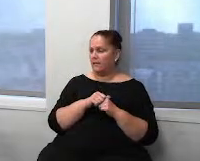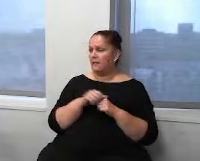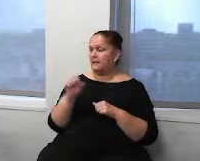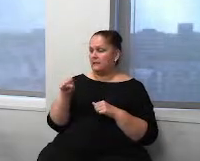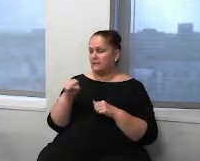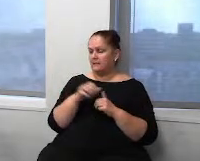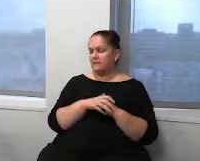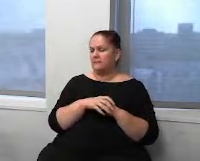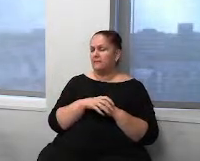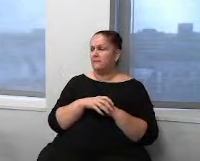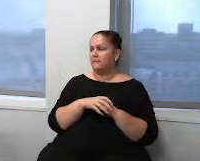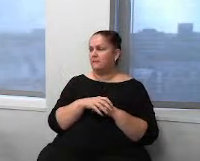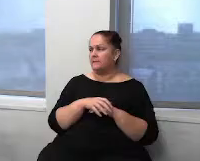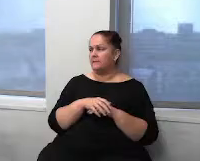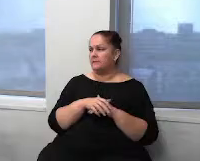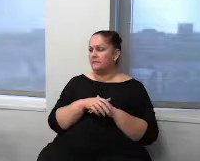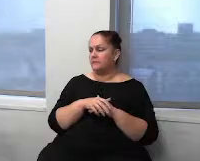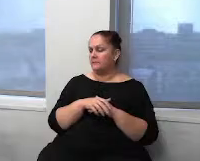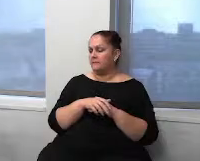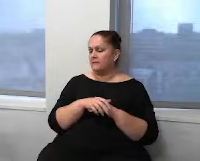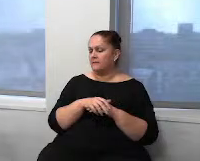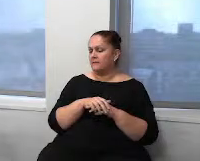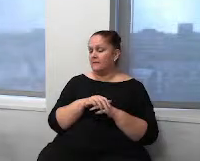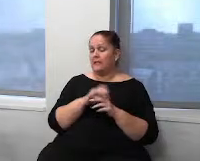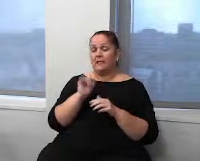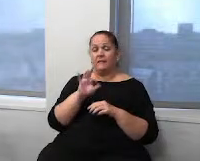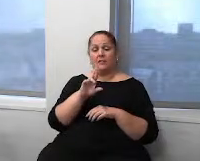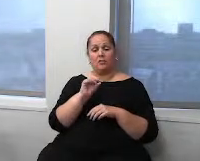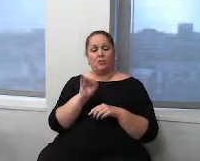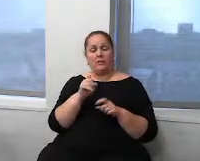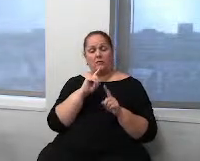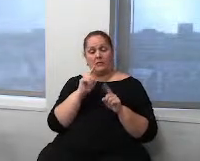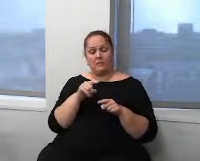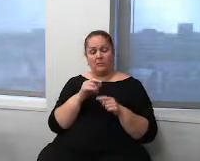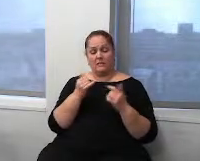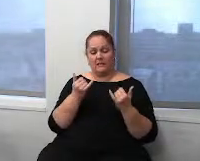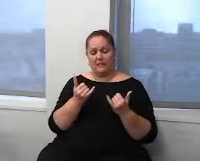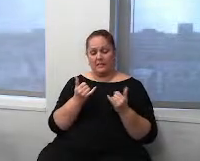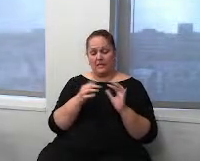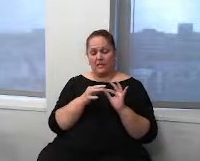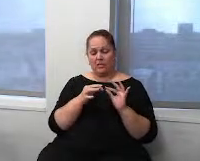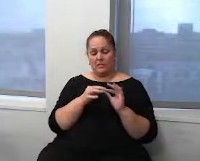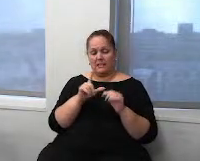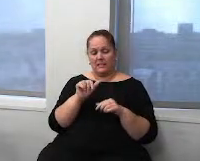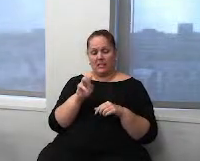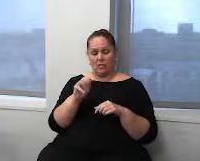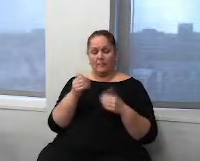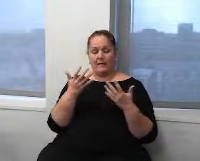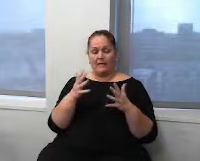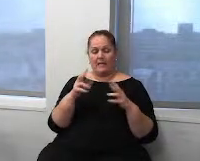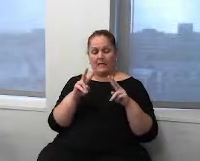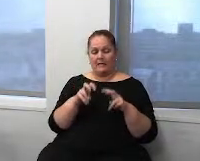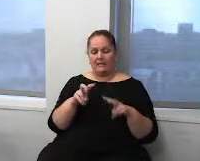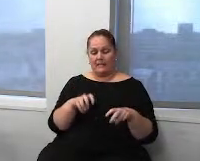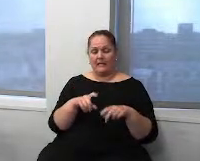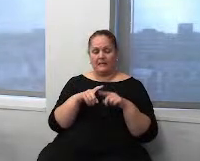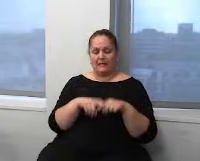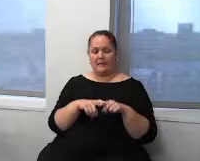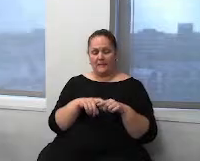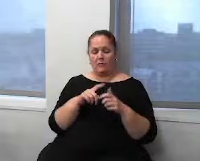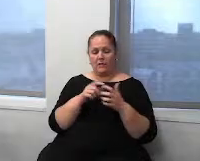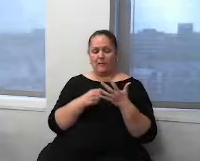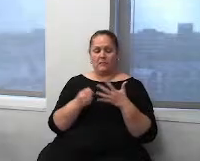responded to those. Yes. And in those ROI responses, you now said that LUMA had